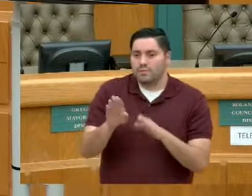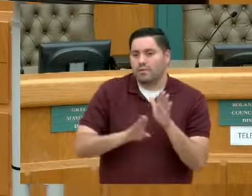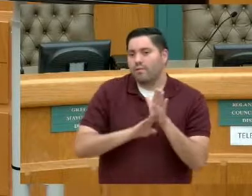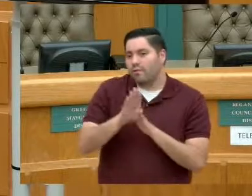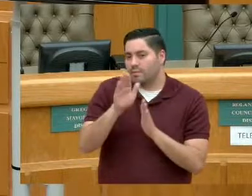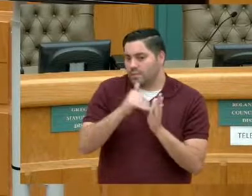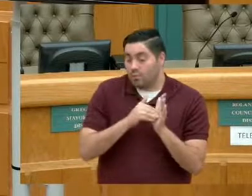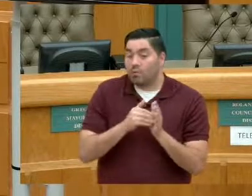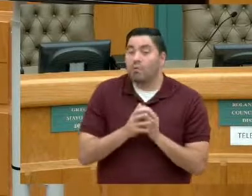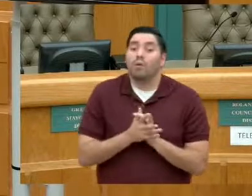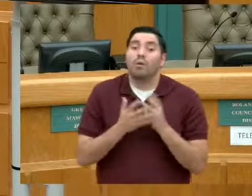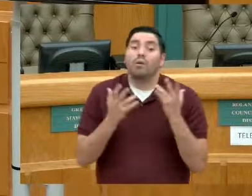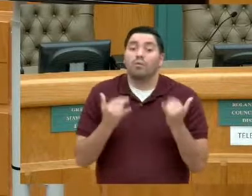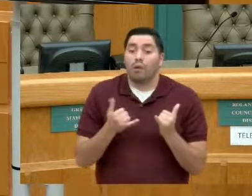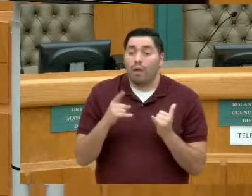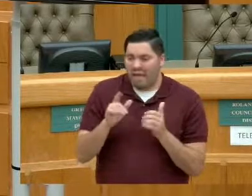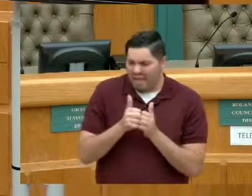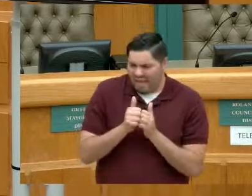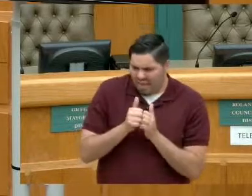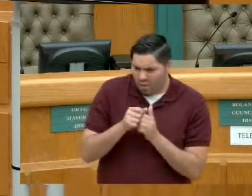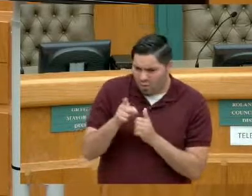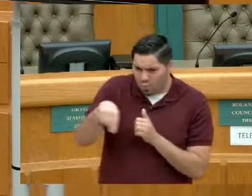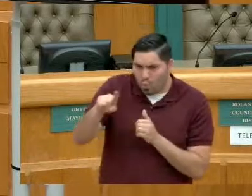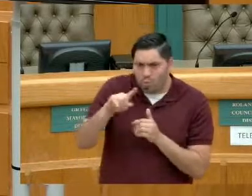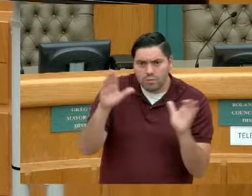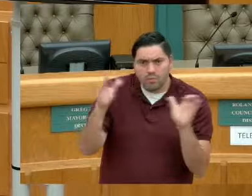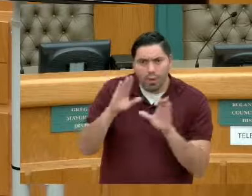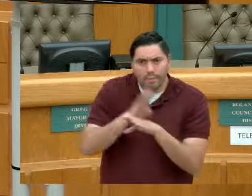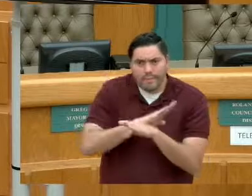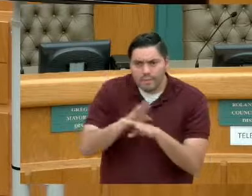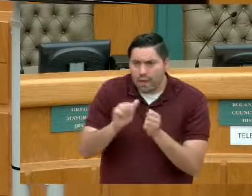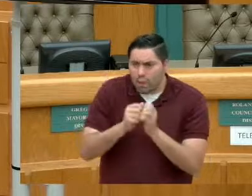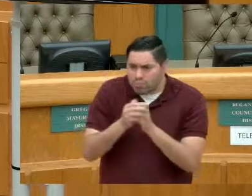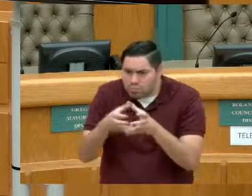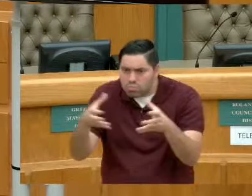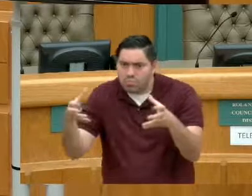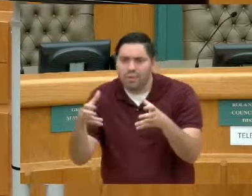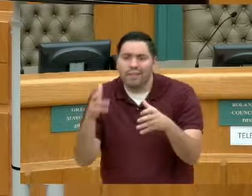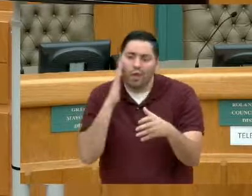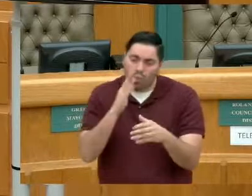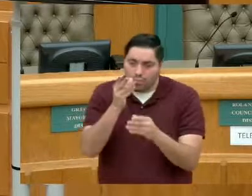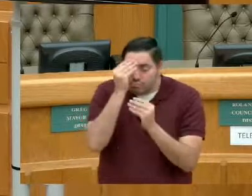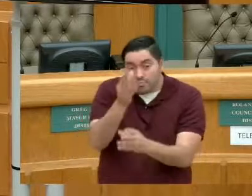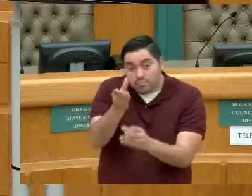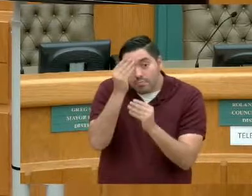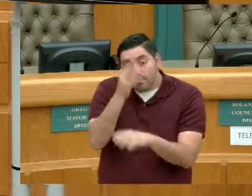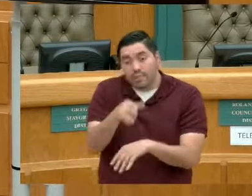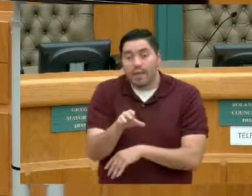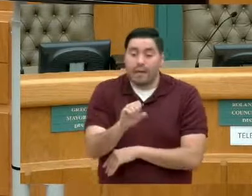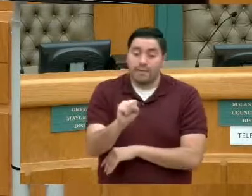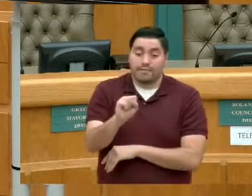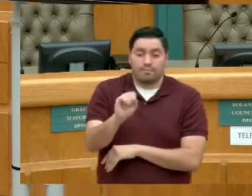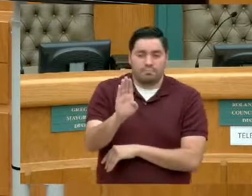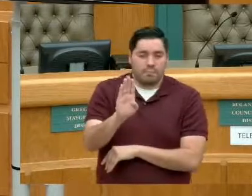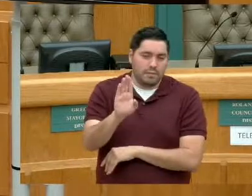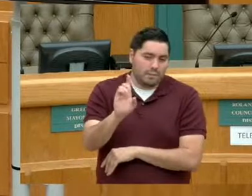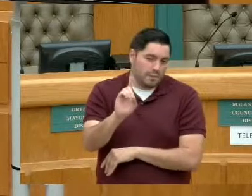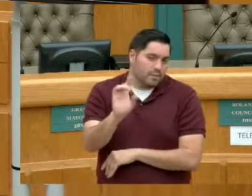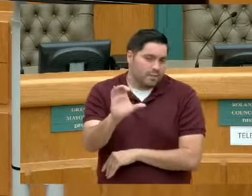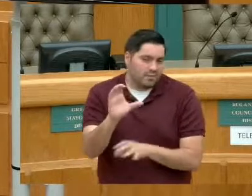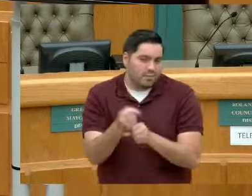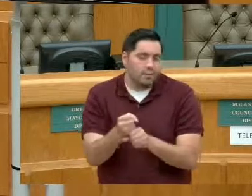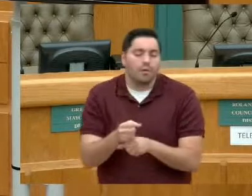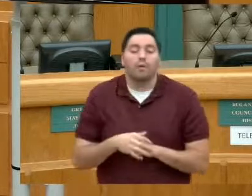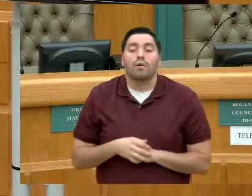get help to expand the needs of small businesses, and they're going to be sharing all kinds of information about these SBDCs, and we have them right here in our